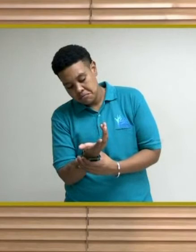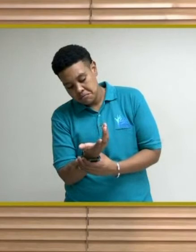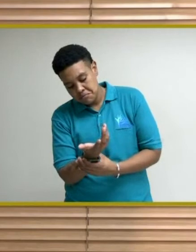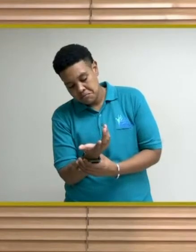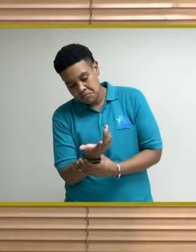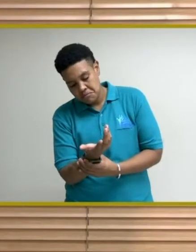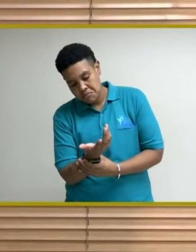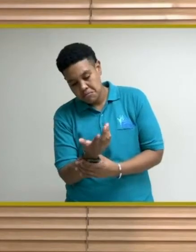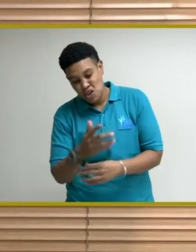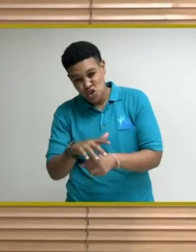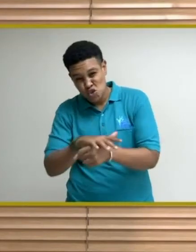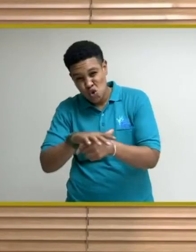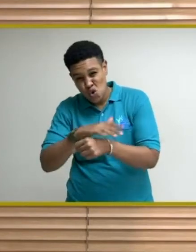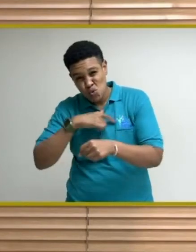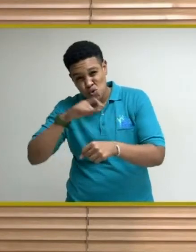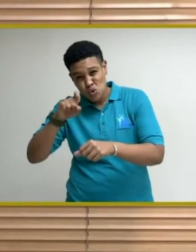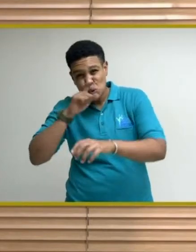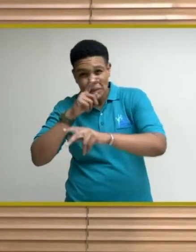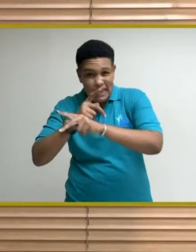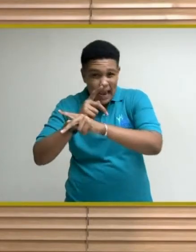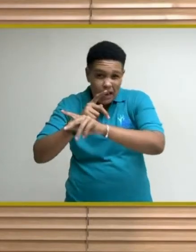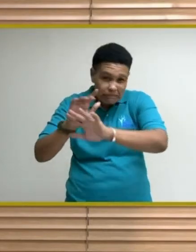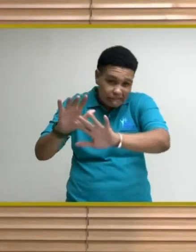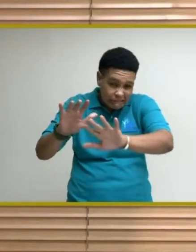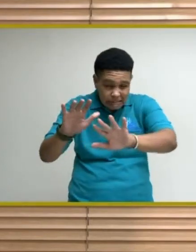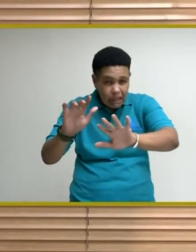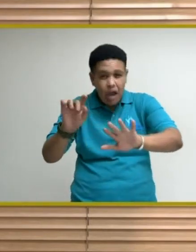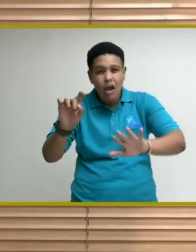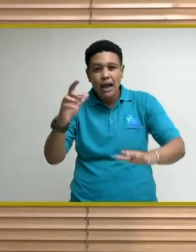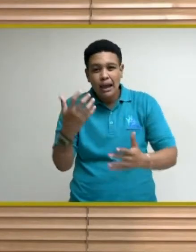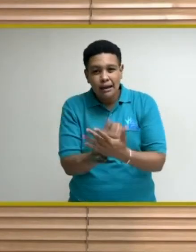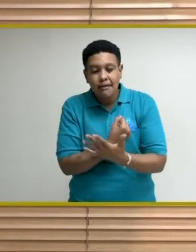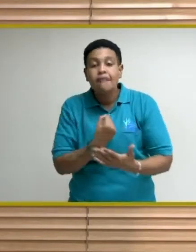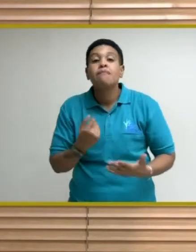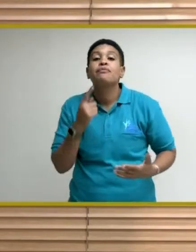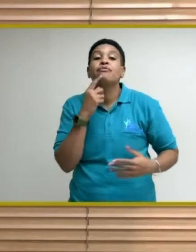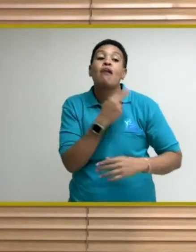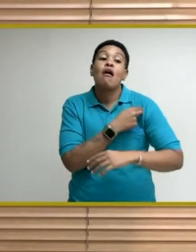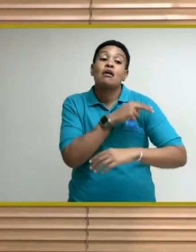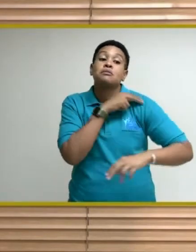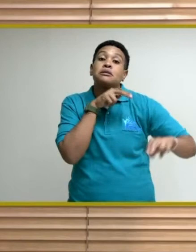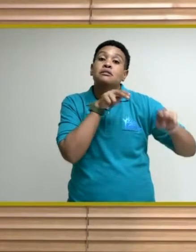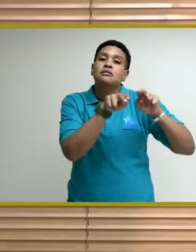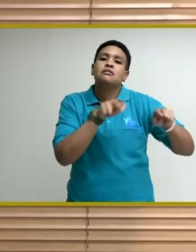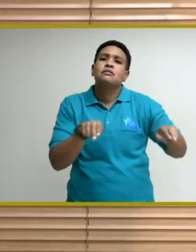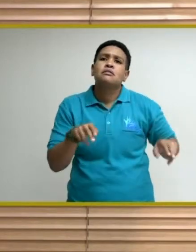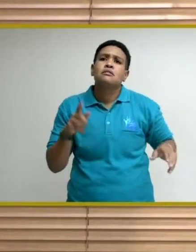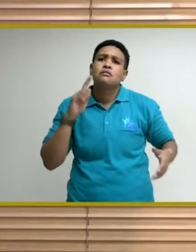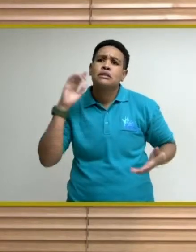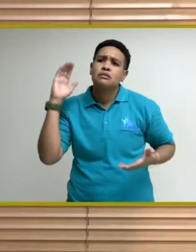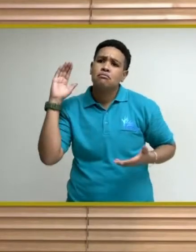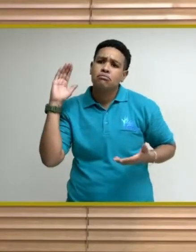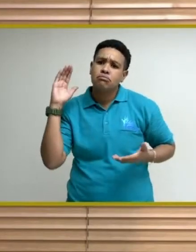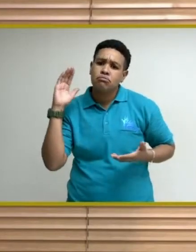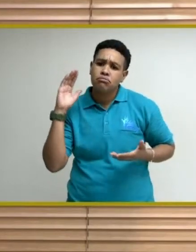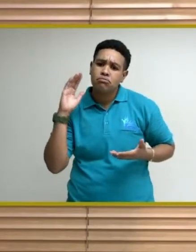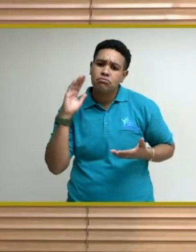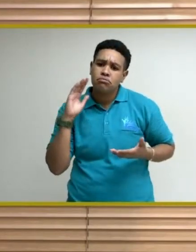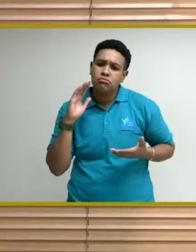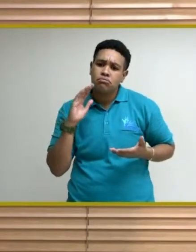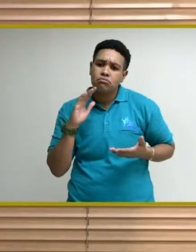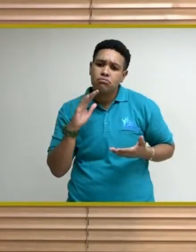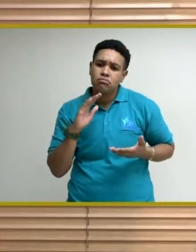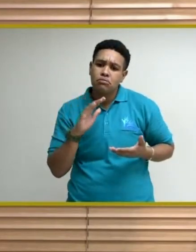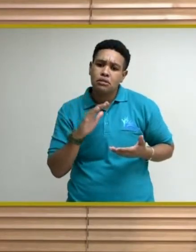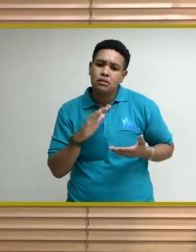in a zone that we should be cautious about. The hospitalization rate, though coming down, is